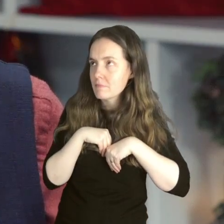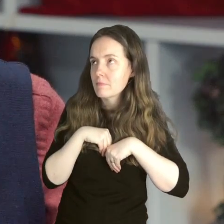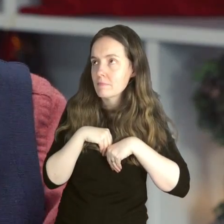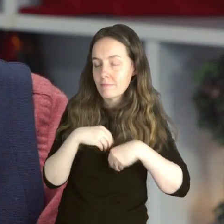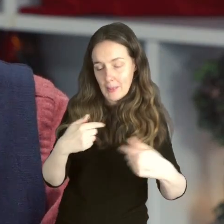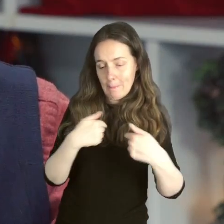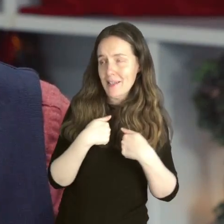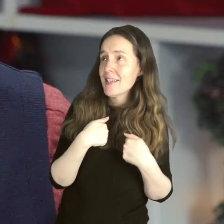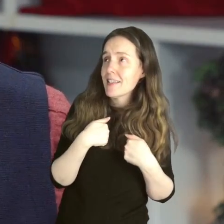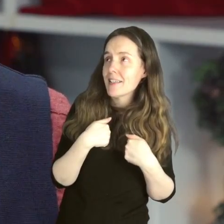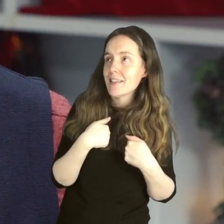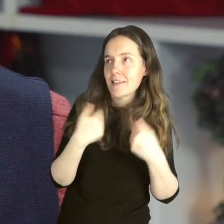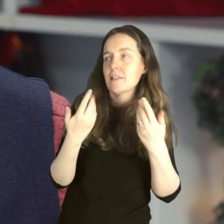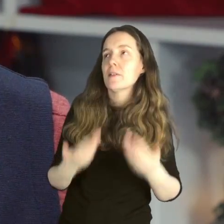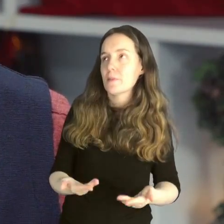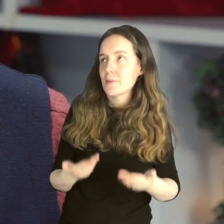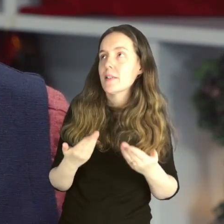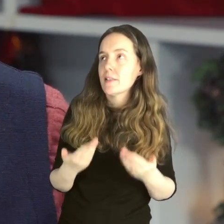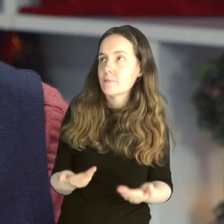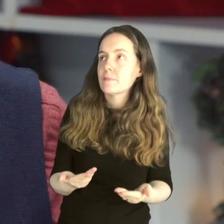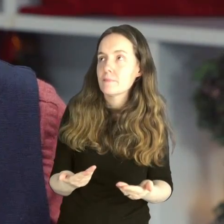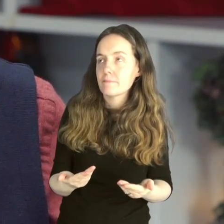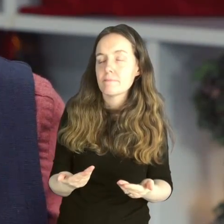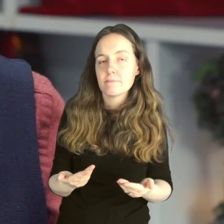me today.